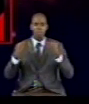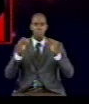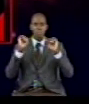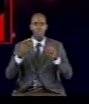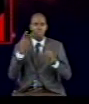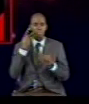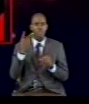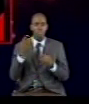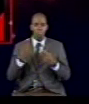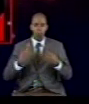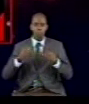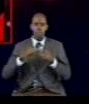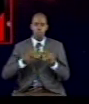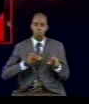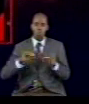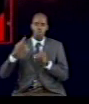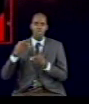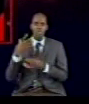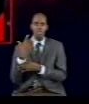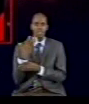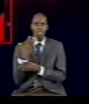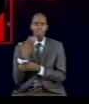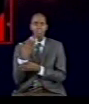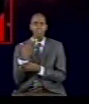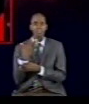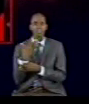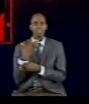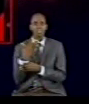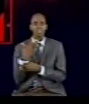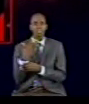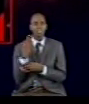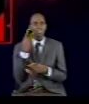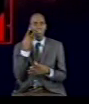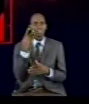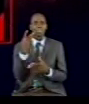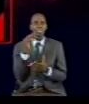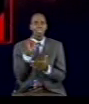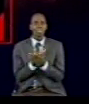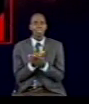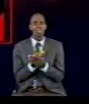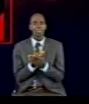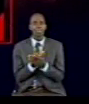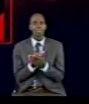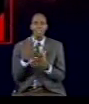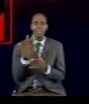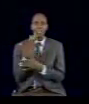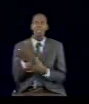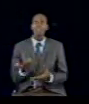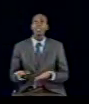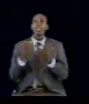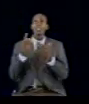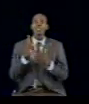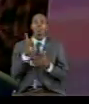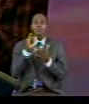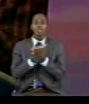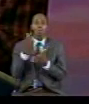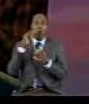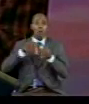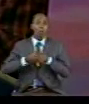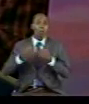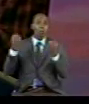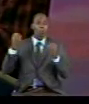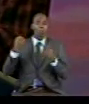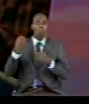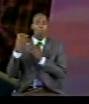hand. You can see him speaking about it. Look at his hand raised up. That's the broken arm that the Lord